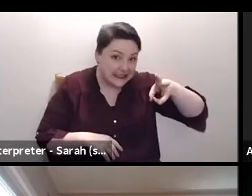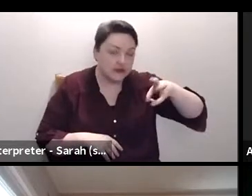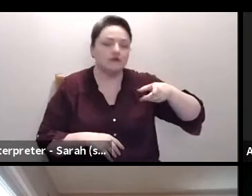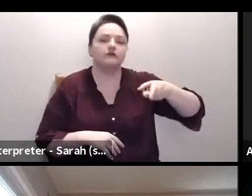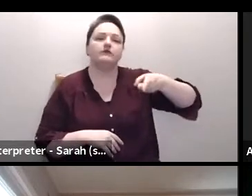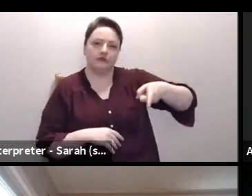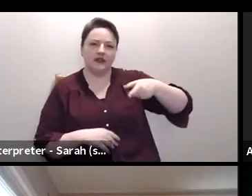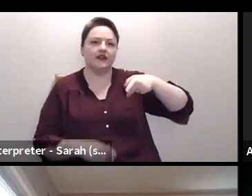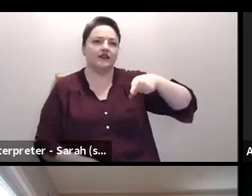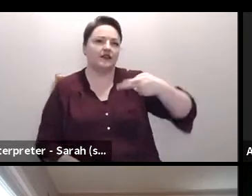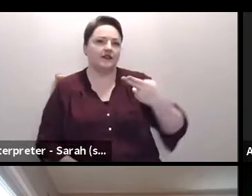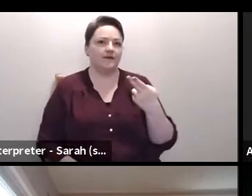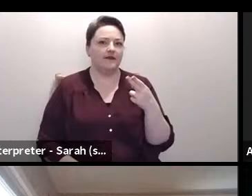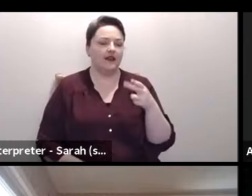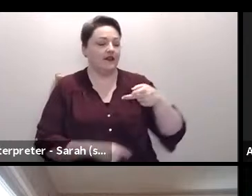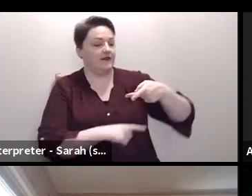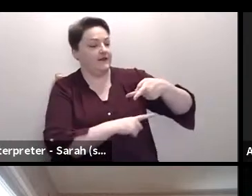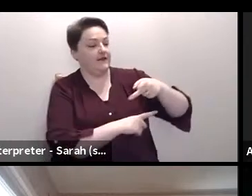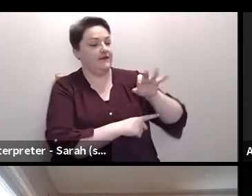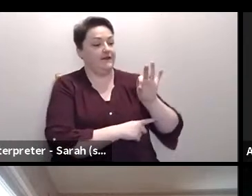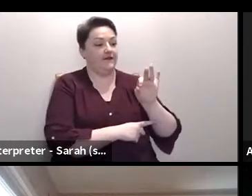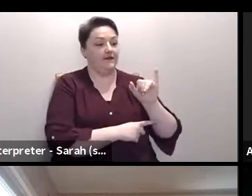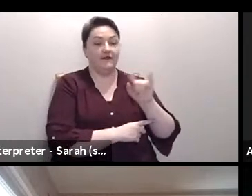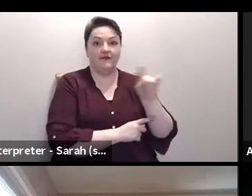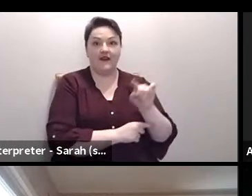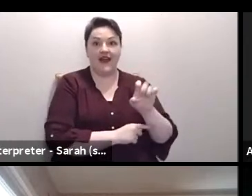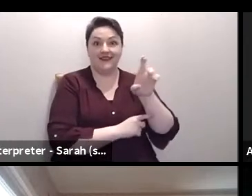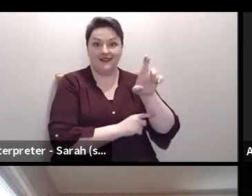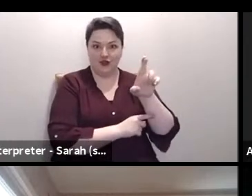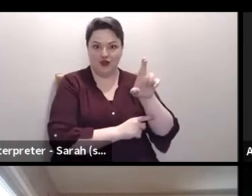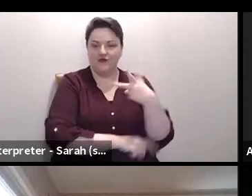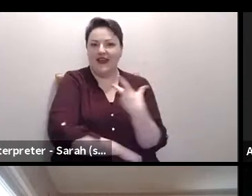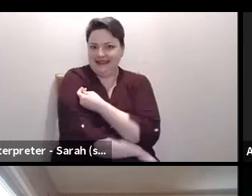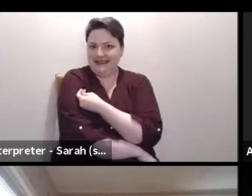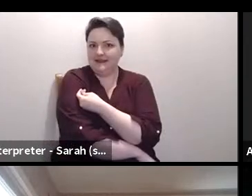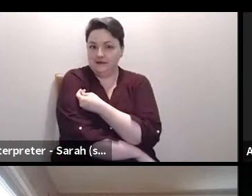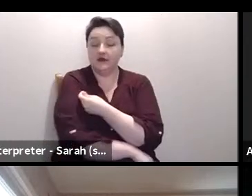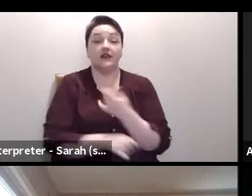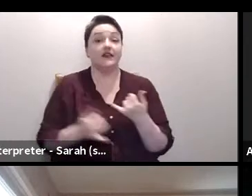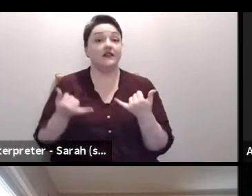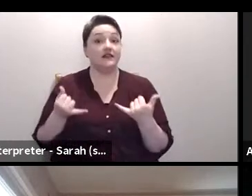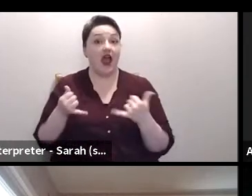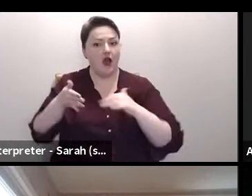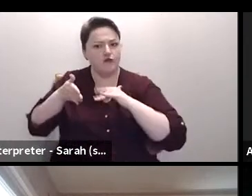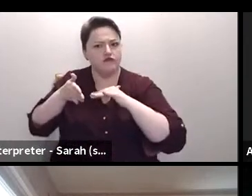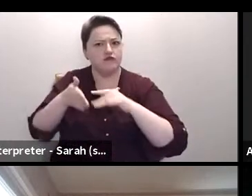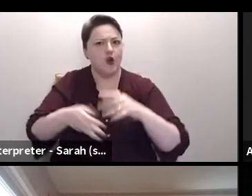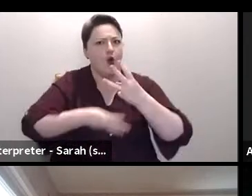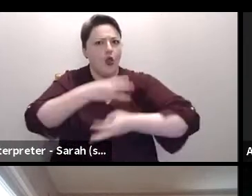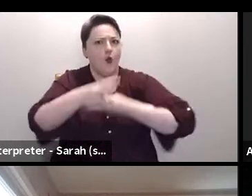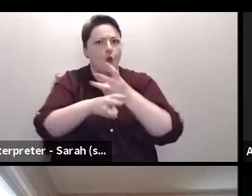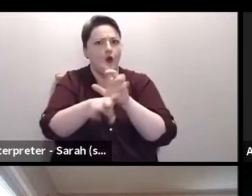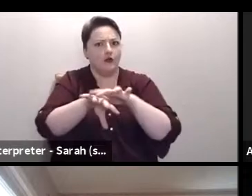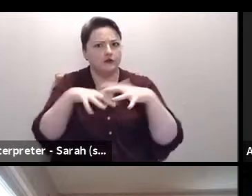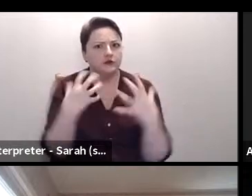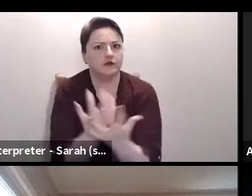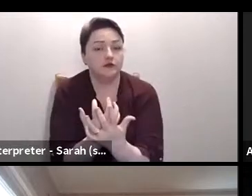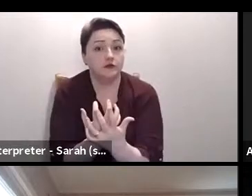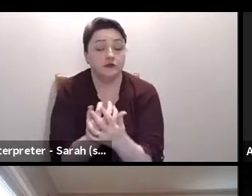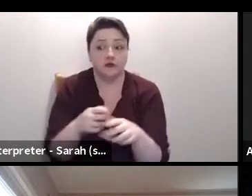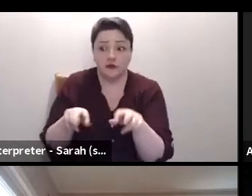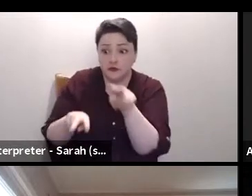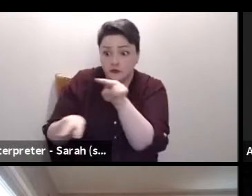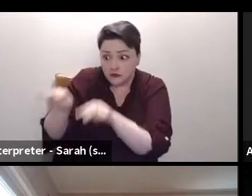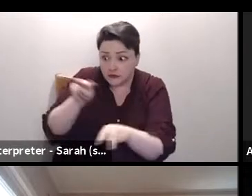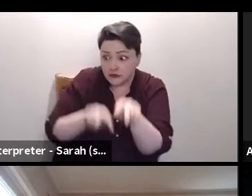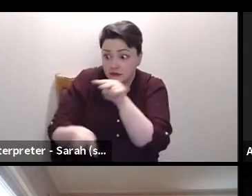The study is going on right now, countrywide, actually worldwide, looking to see if kids can get